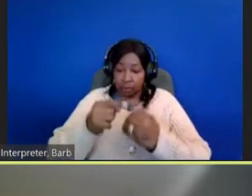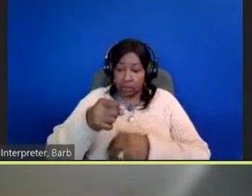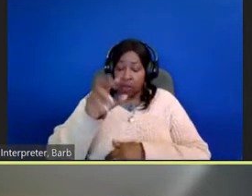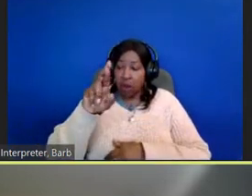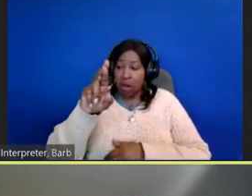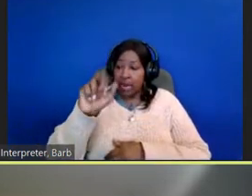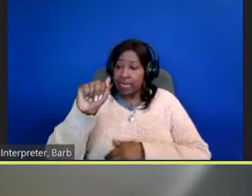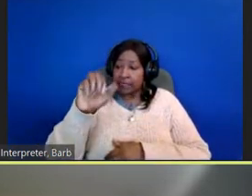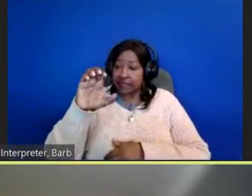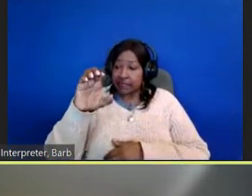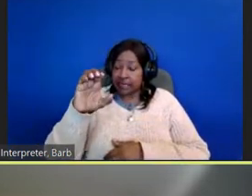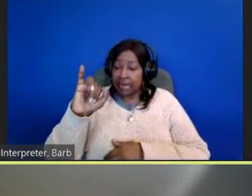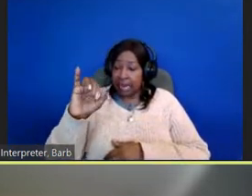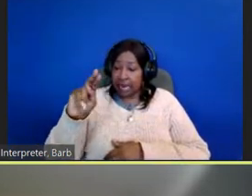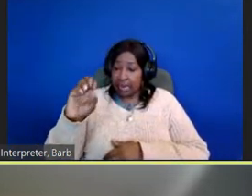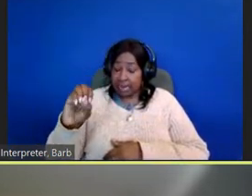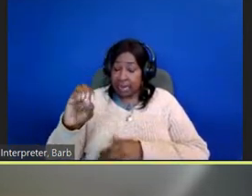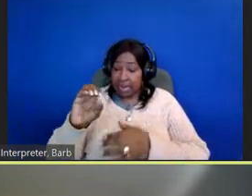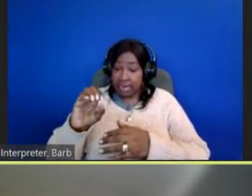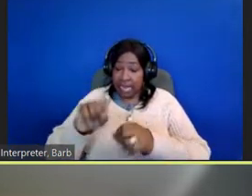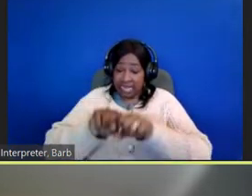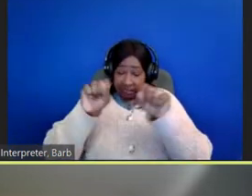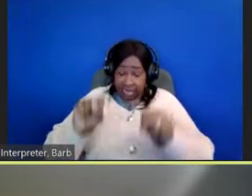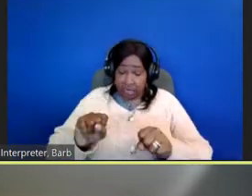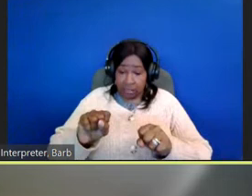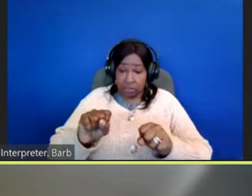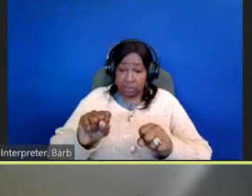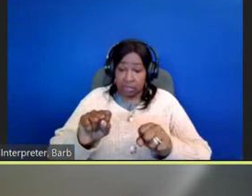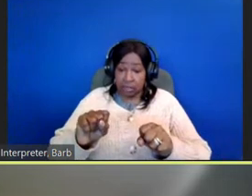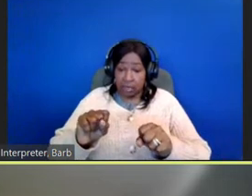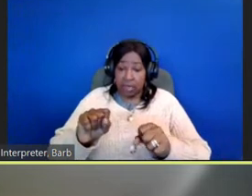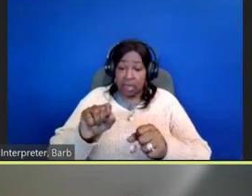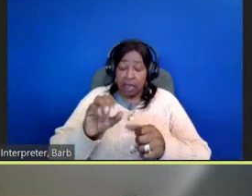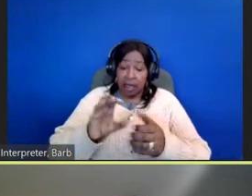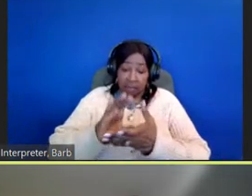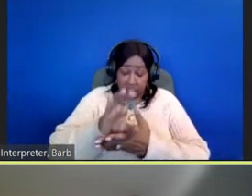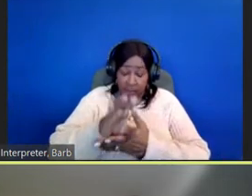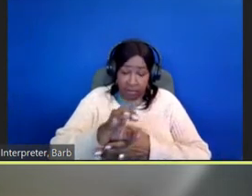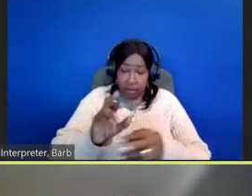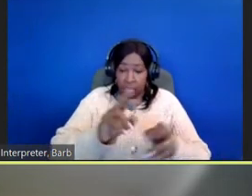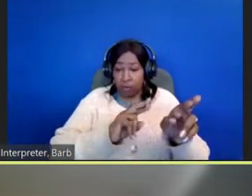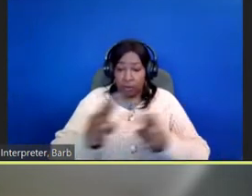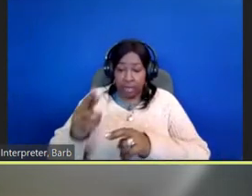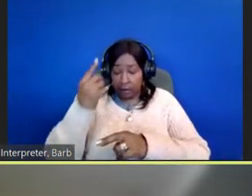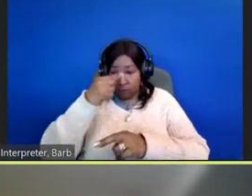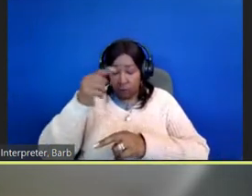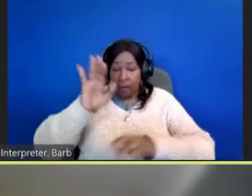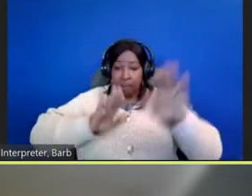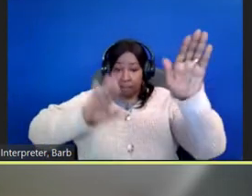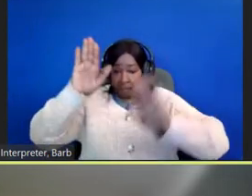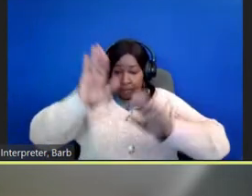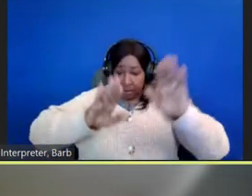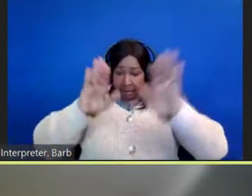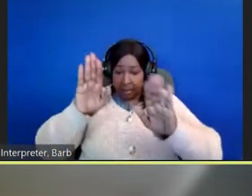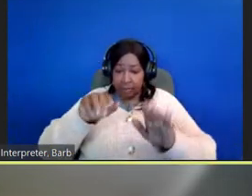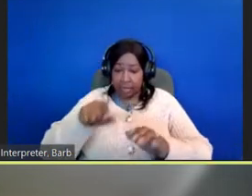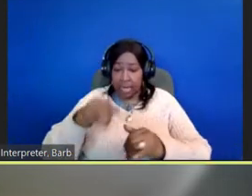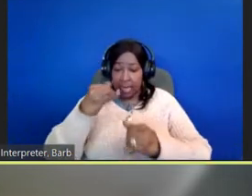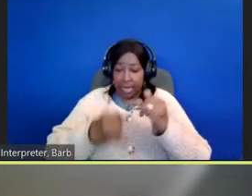to go out to bid. We also recently received funding, as we talked about last meeting, for Irving Park